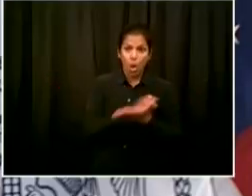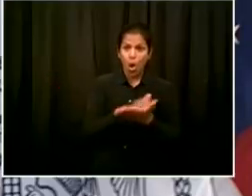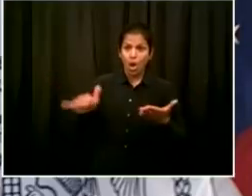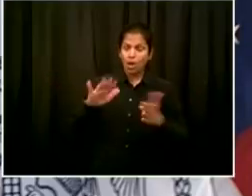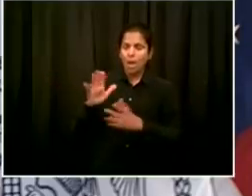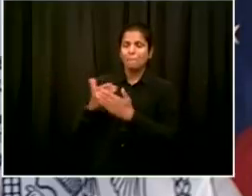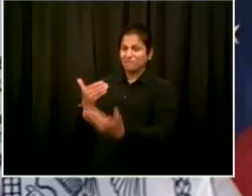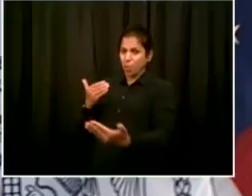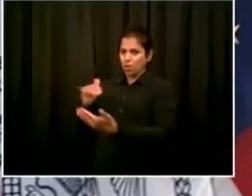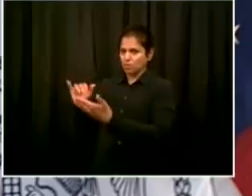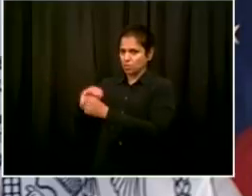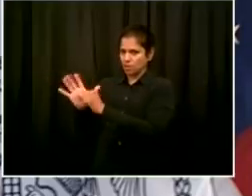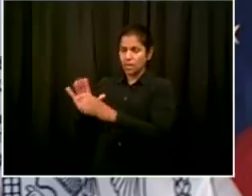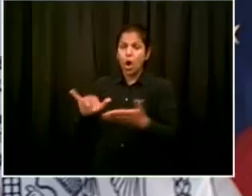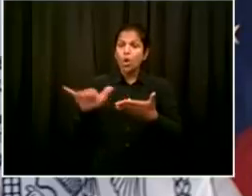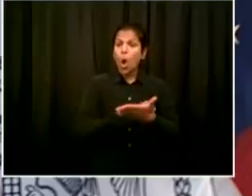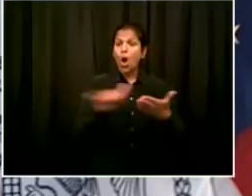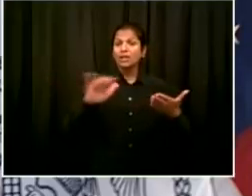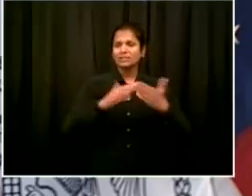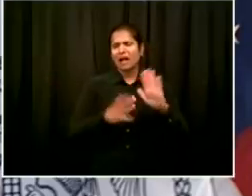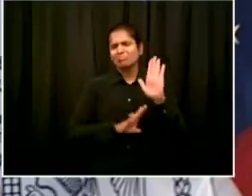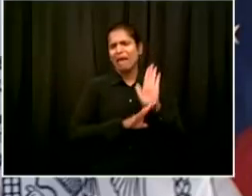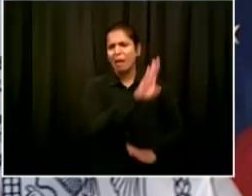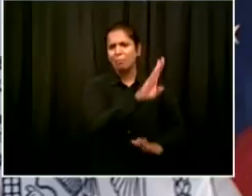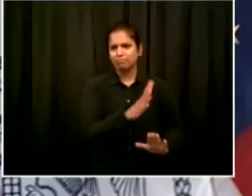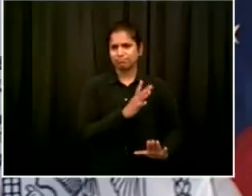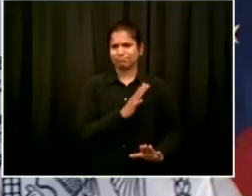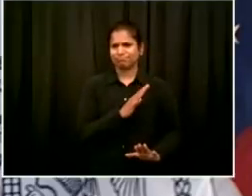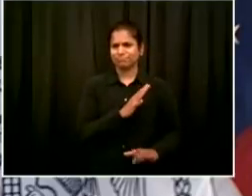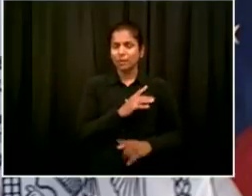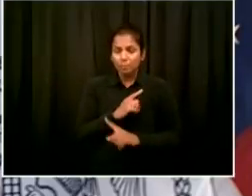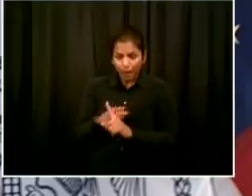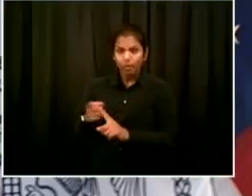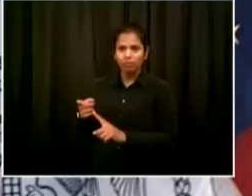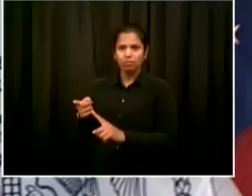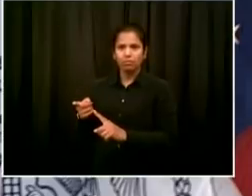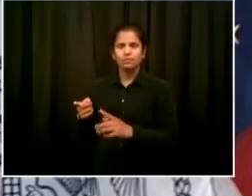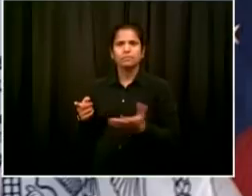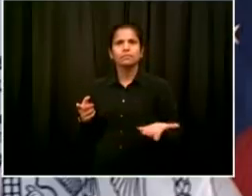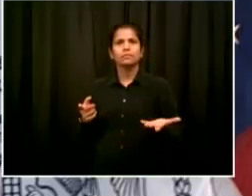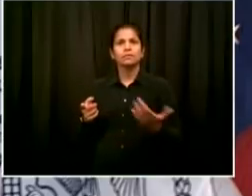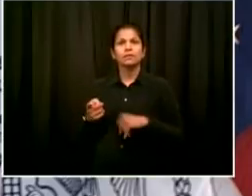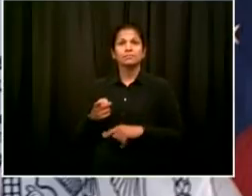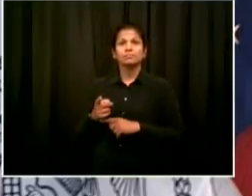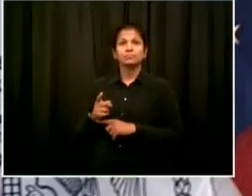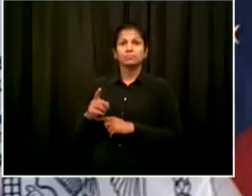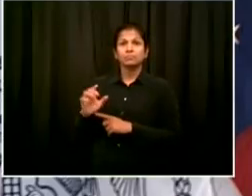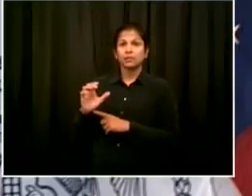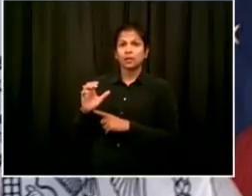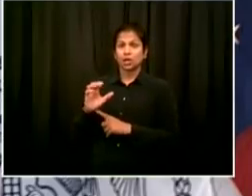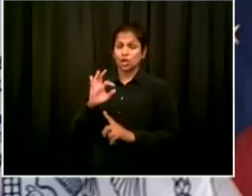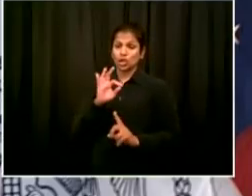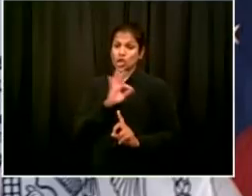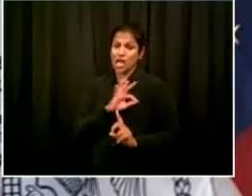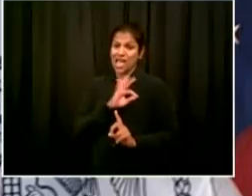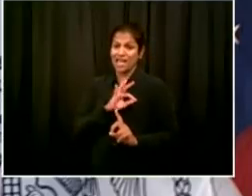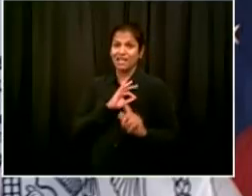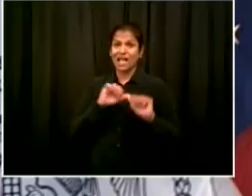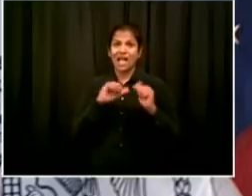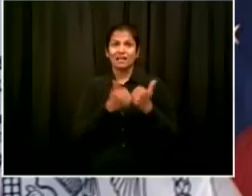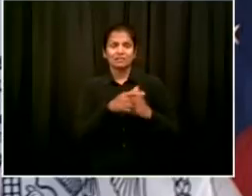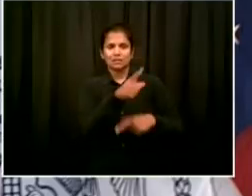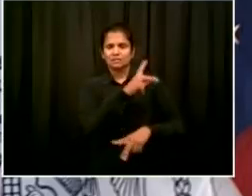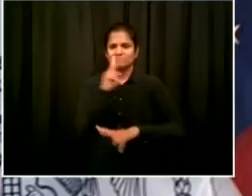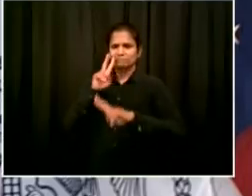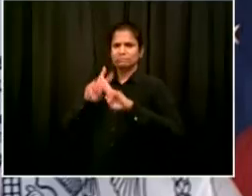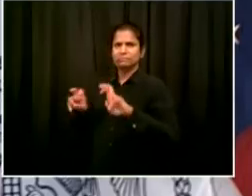all governments right now with concern. But ours has been one that's been particularly strong. I think the budget was a sound